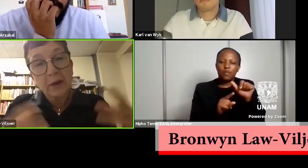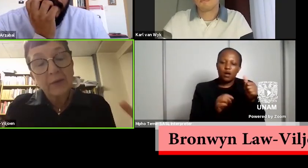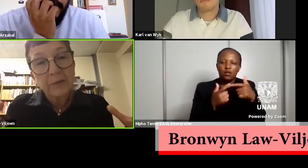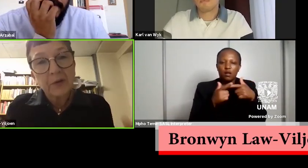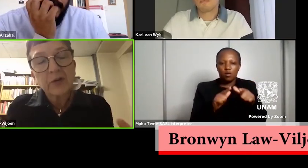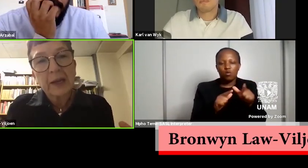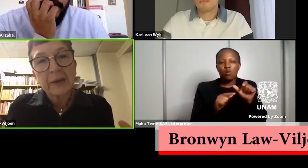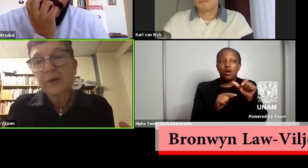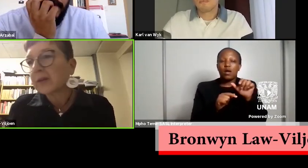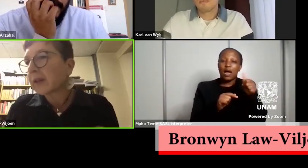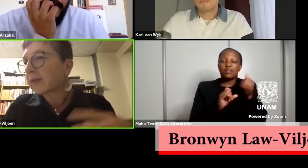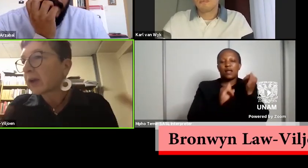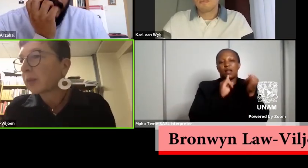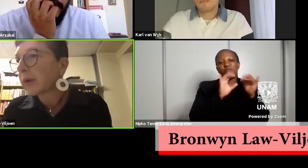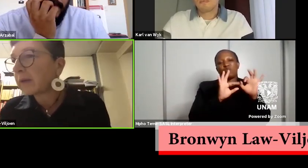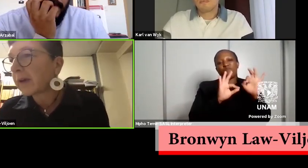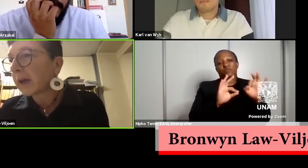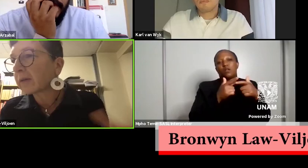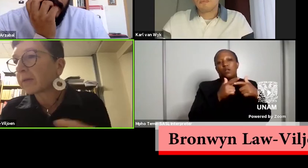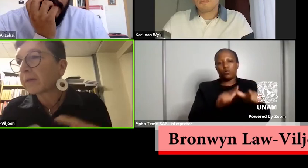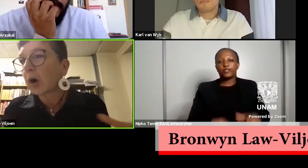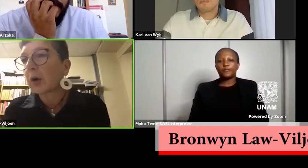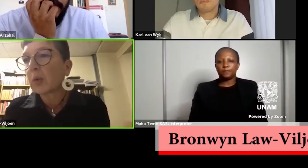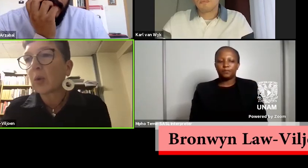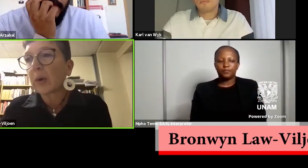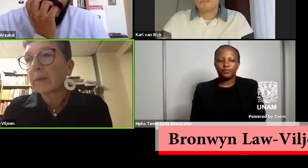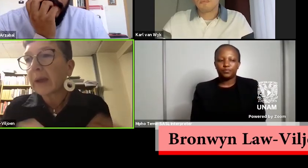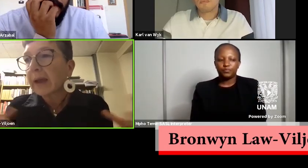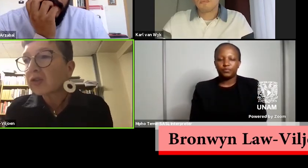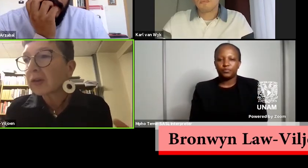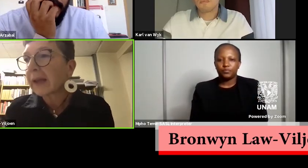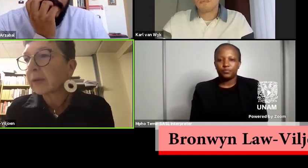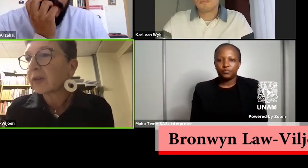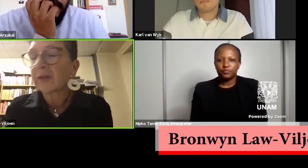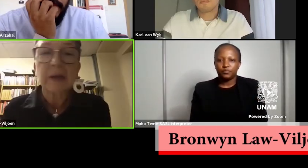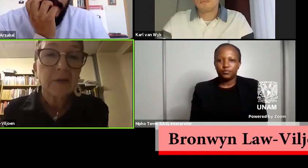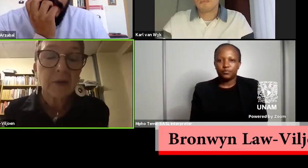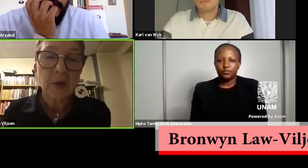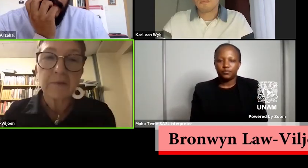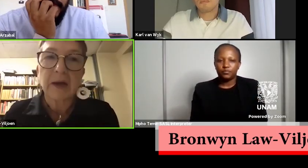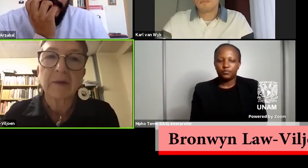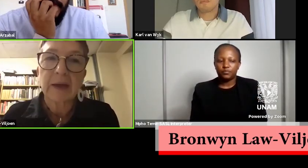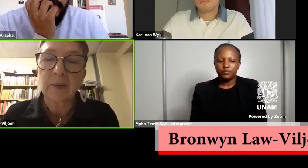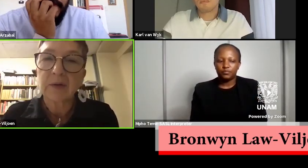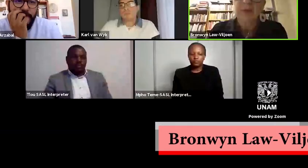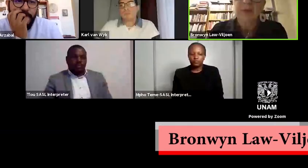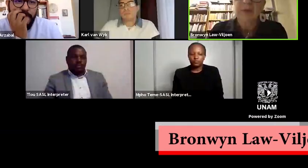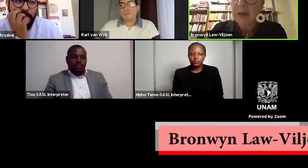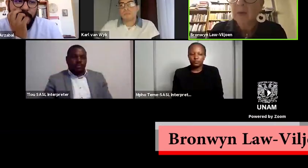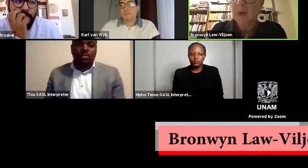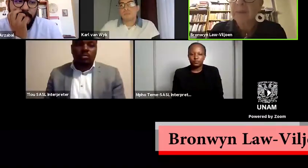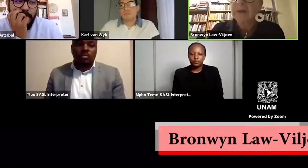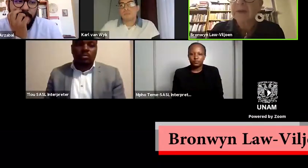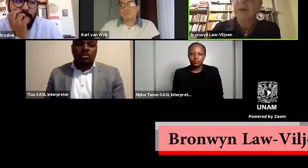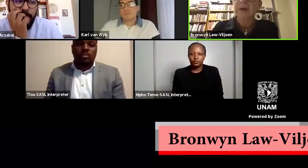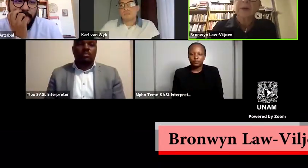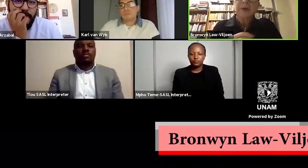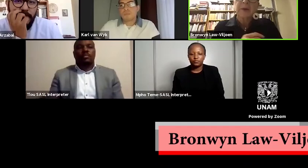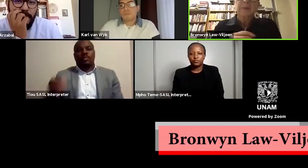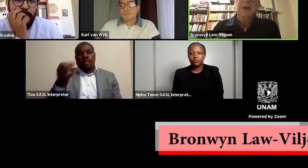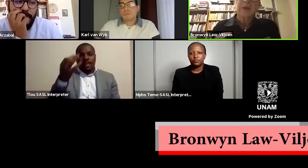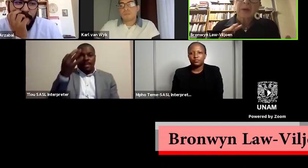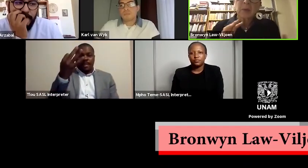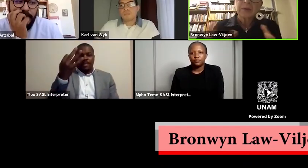there are 11 official languages in south africa but in fact far more actual languages at least 35 languages and there are many more in mexico